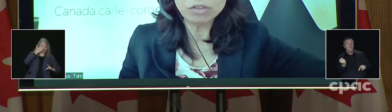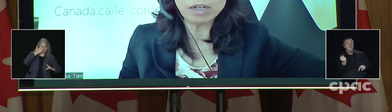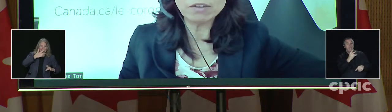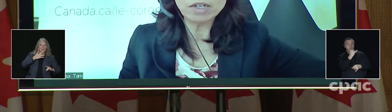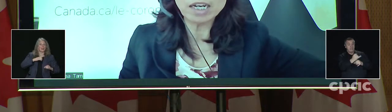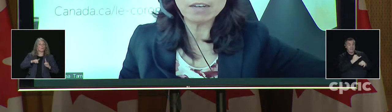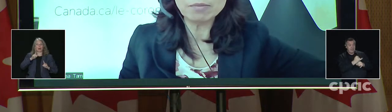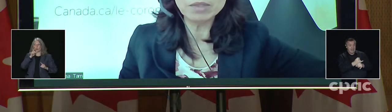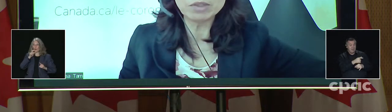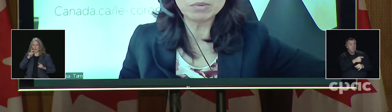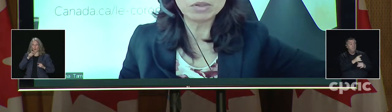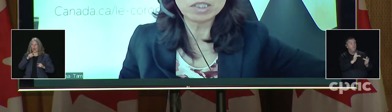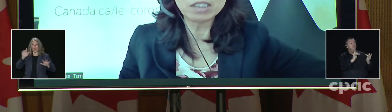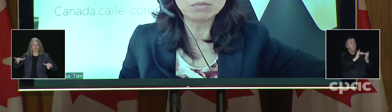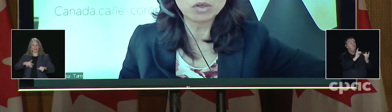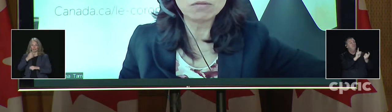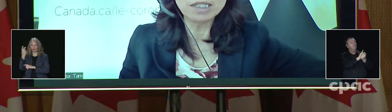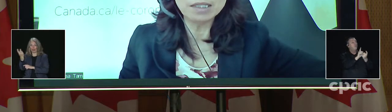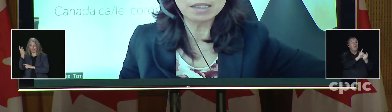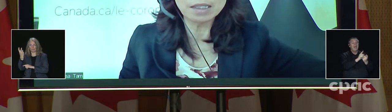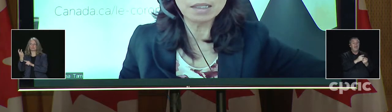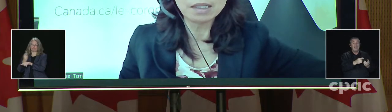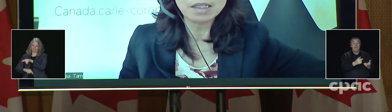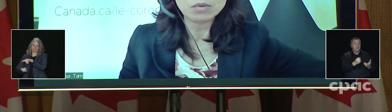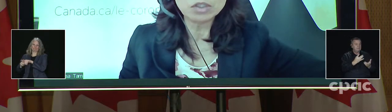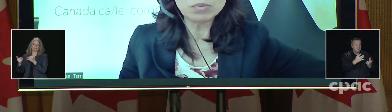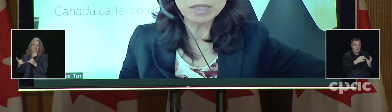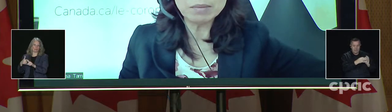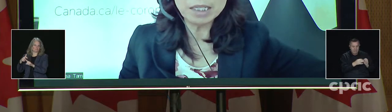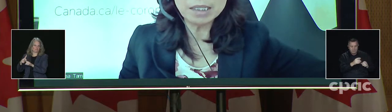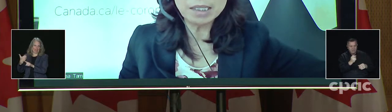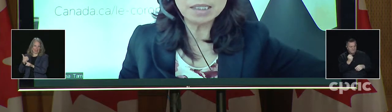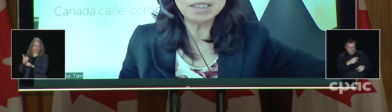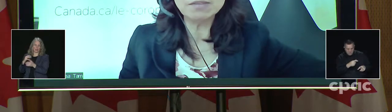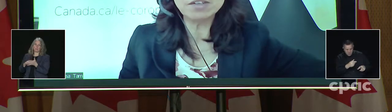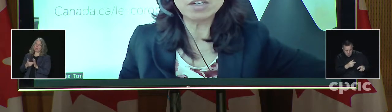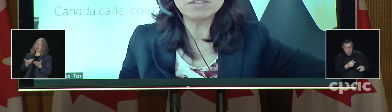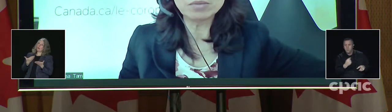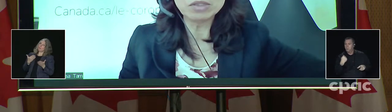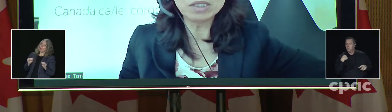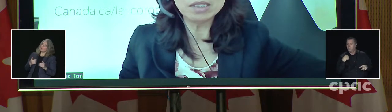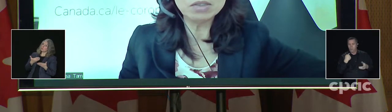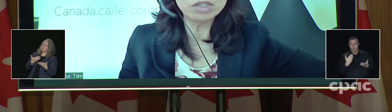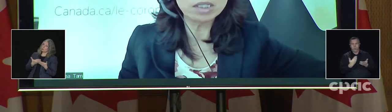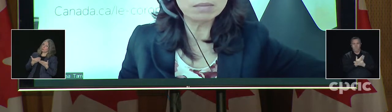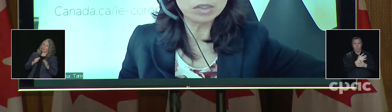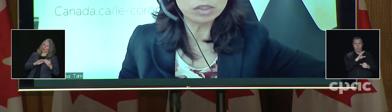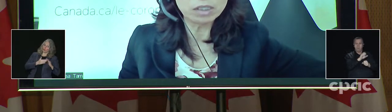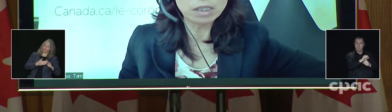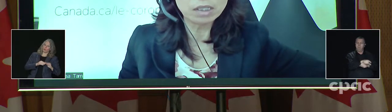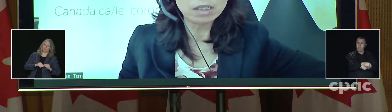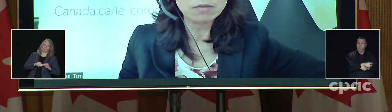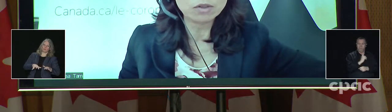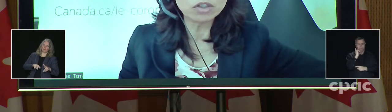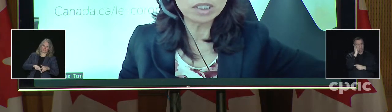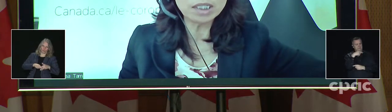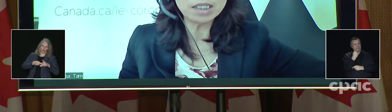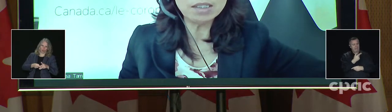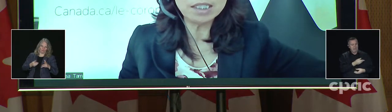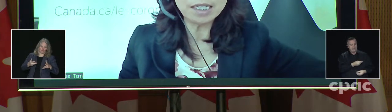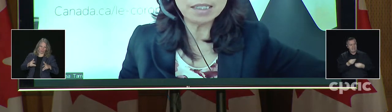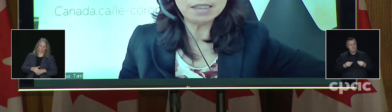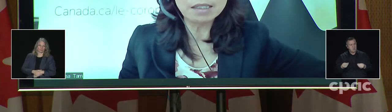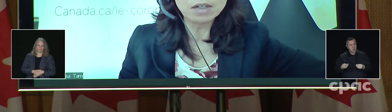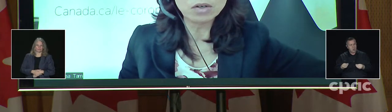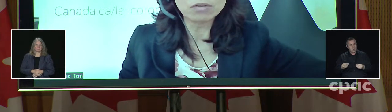links to travel have been reported more recently, which may be indicative of community transmission. Fortunately,